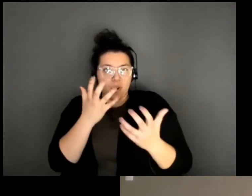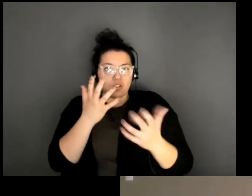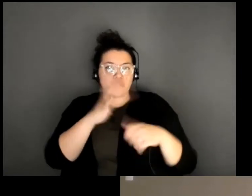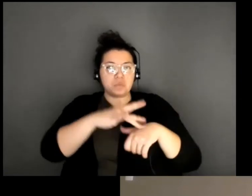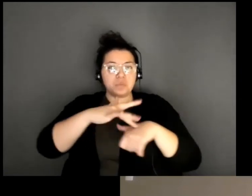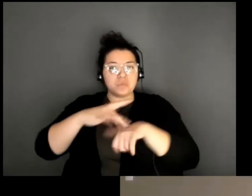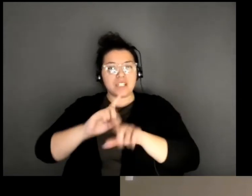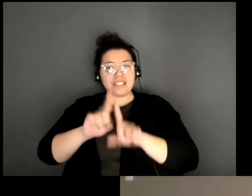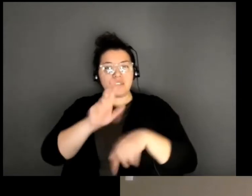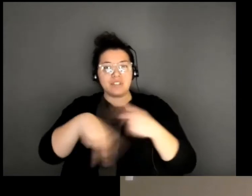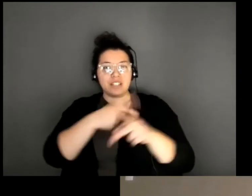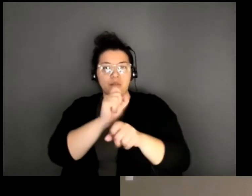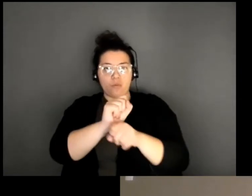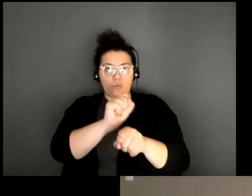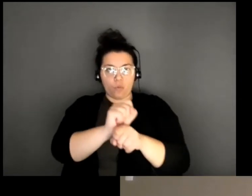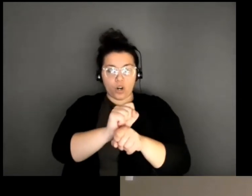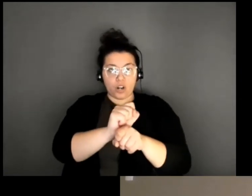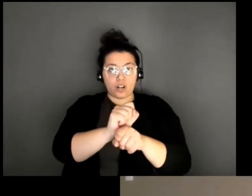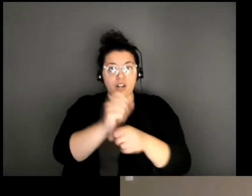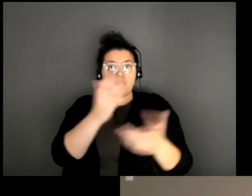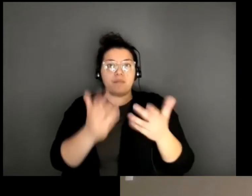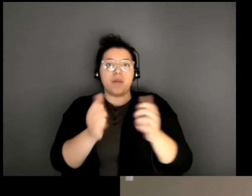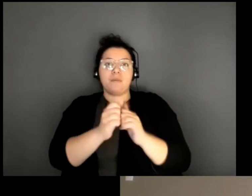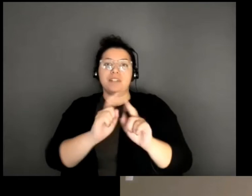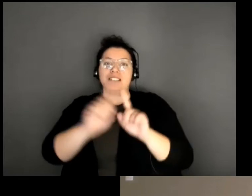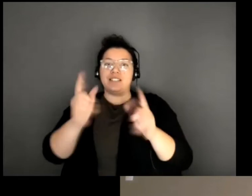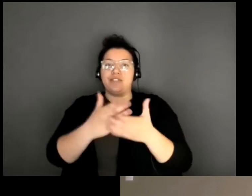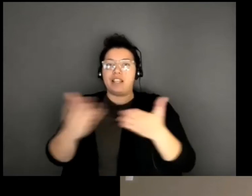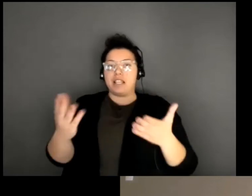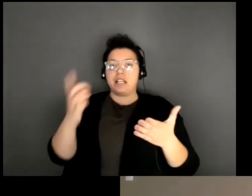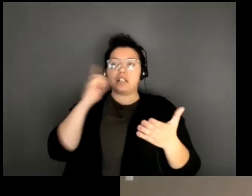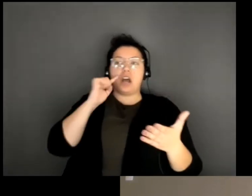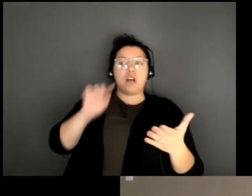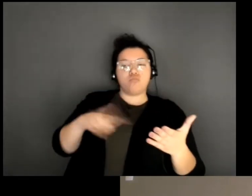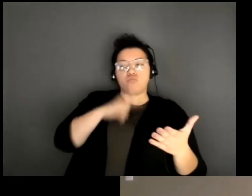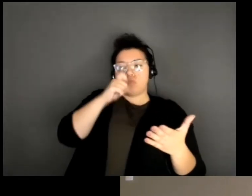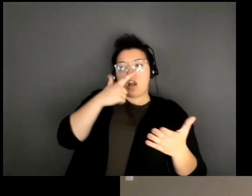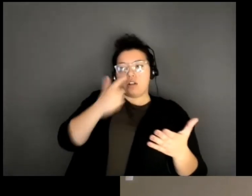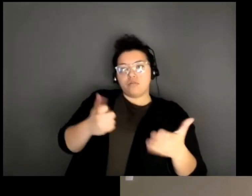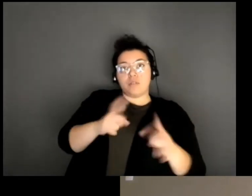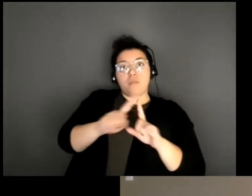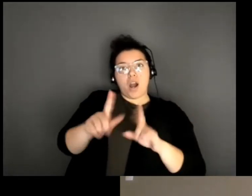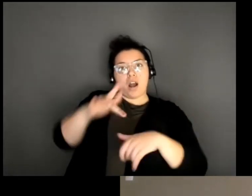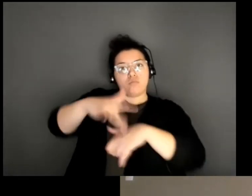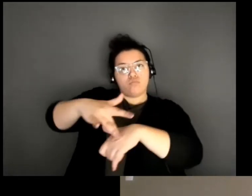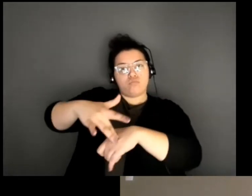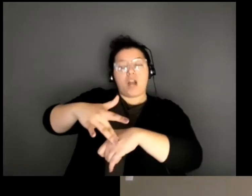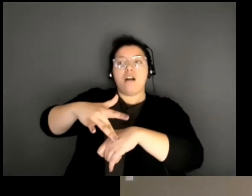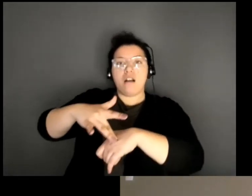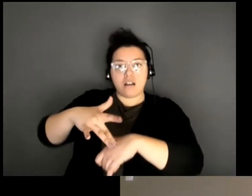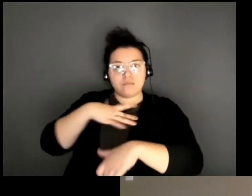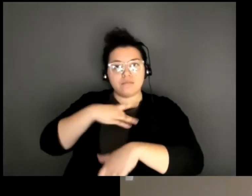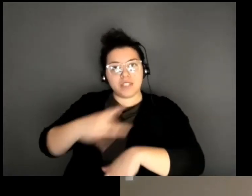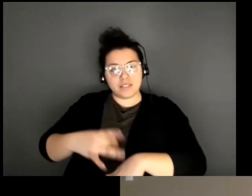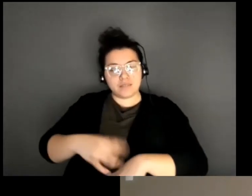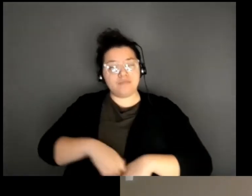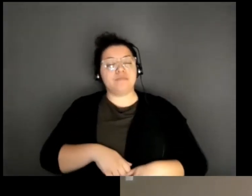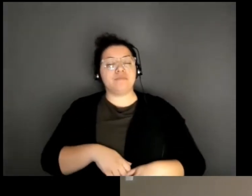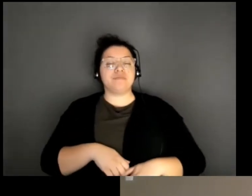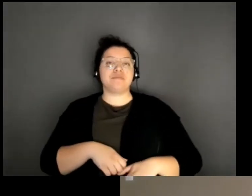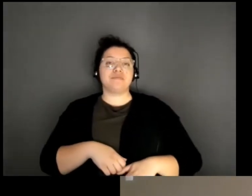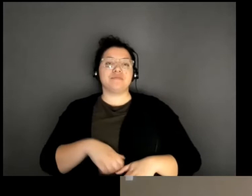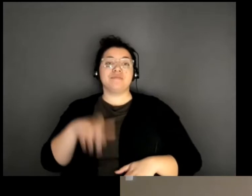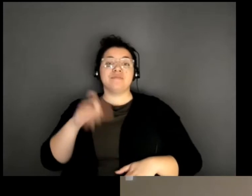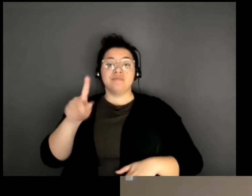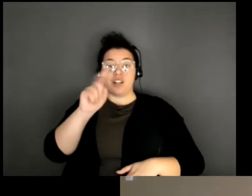of the hotel that you may not have thought about before. That's great. Thank you. Question here from Sydney Travis. And Sydney,